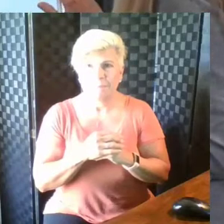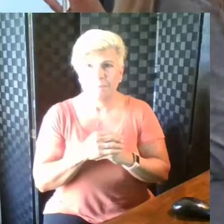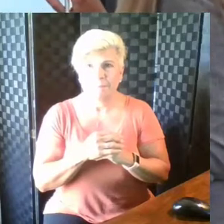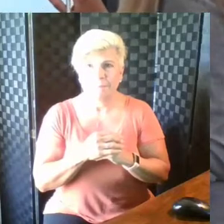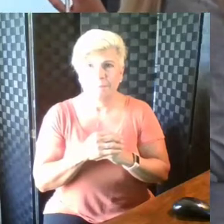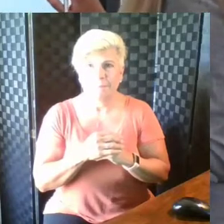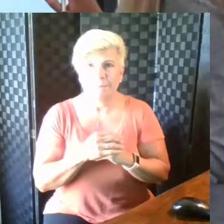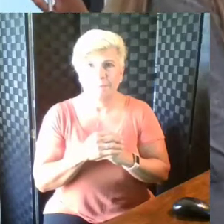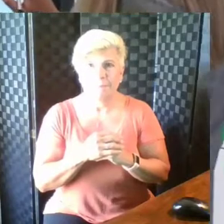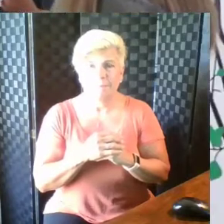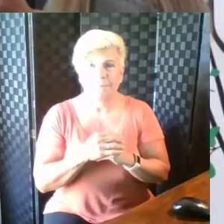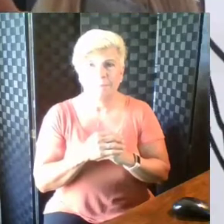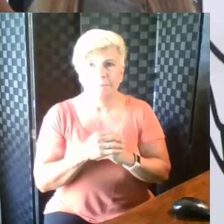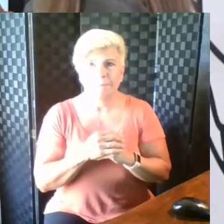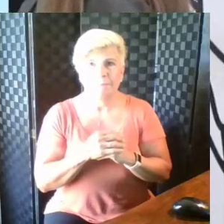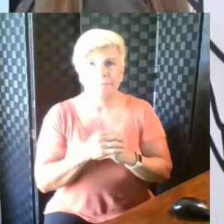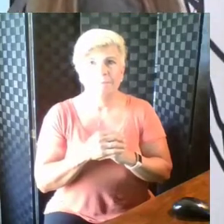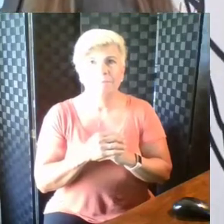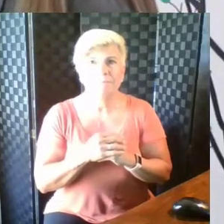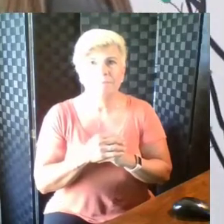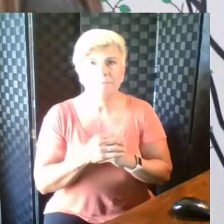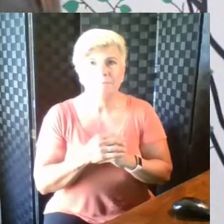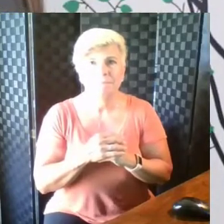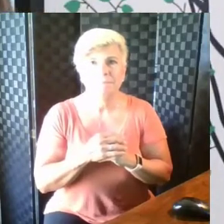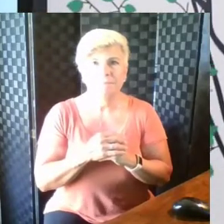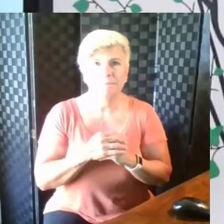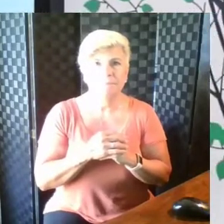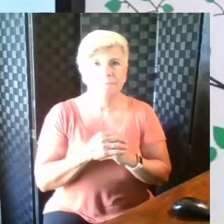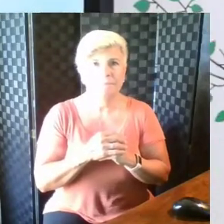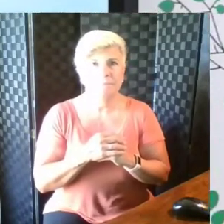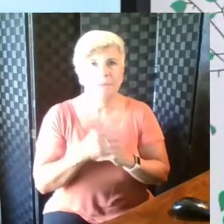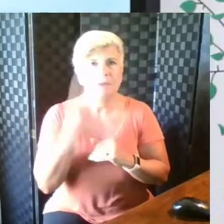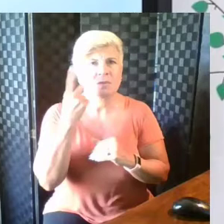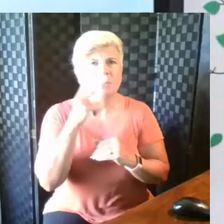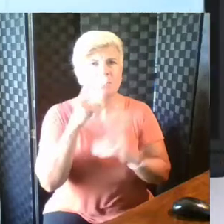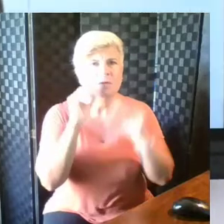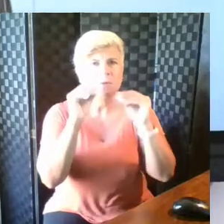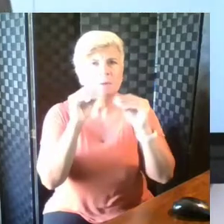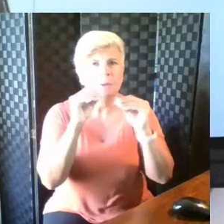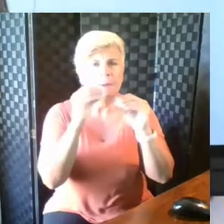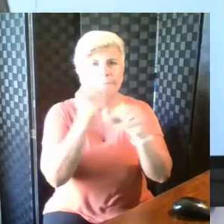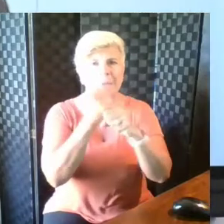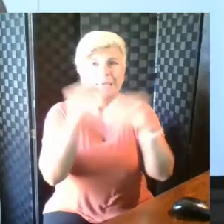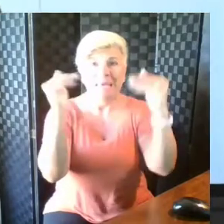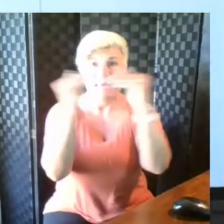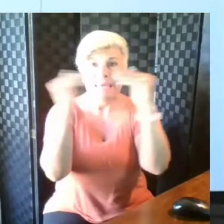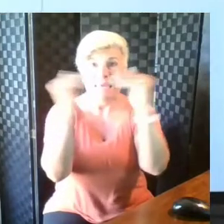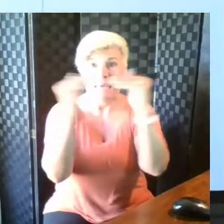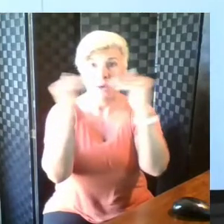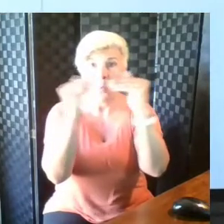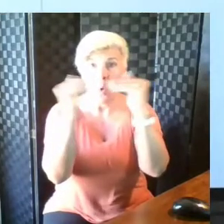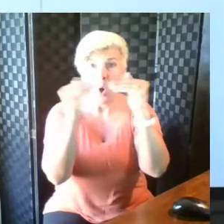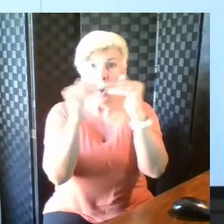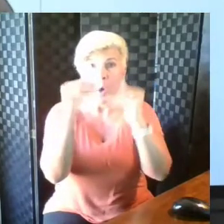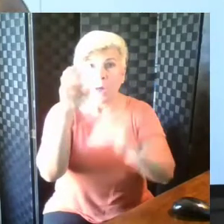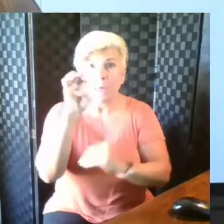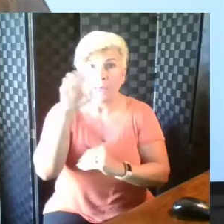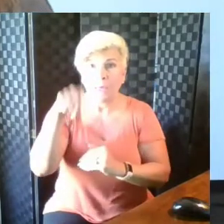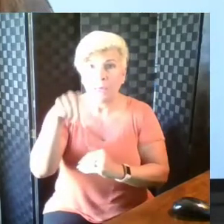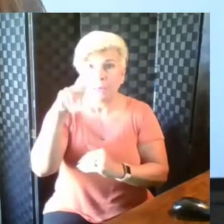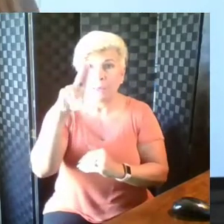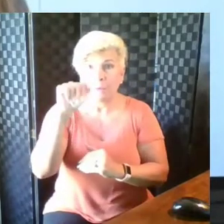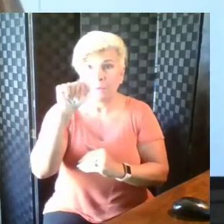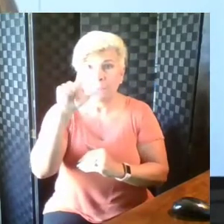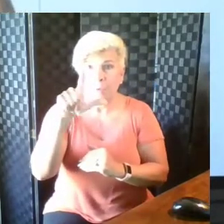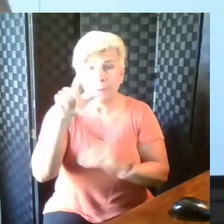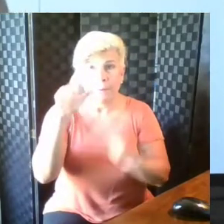look at this one. Look at the directions. Build an equal group. So watch your directions